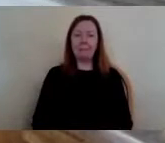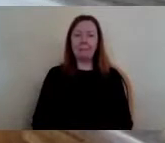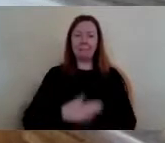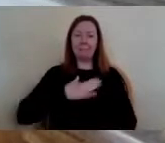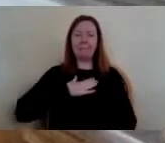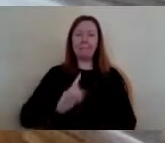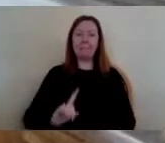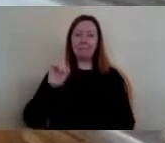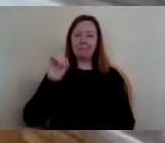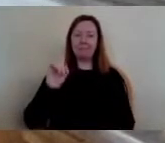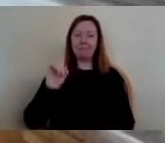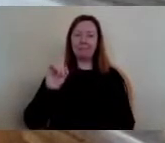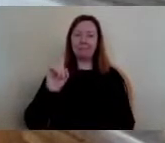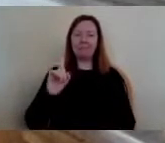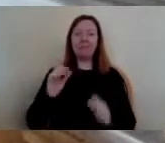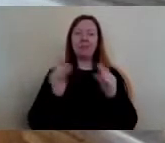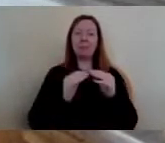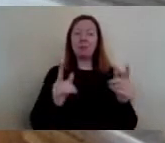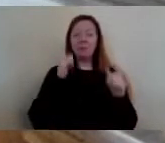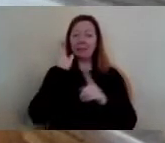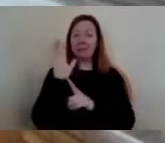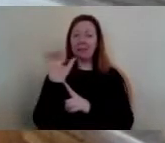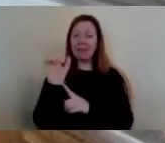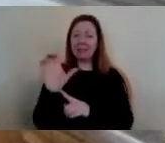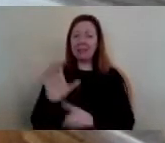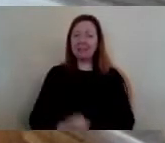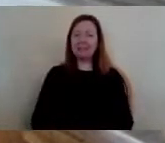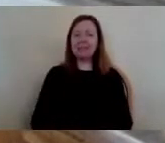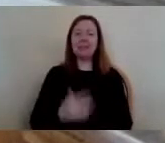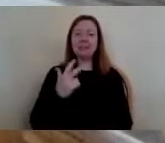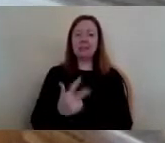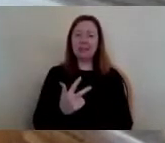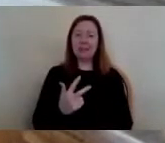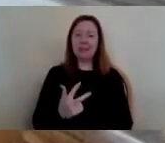up. Pick up your tempo for 5 seconds.